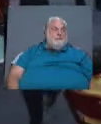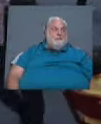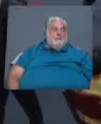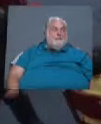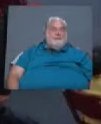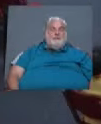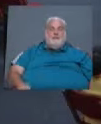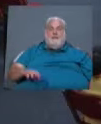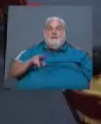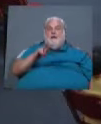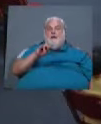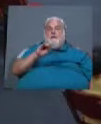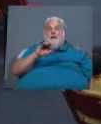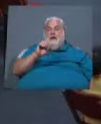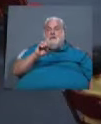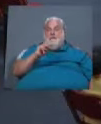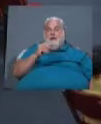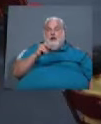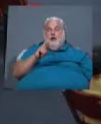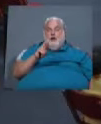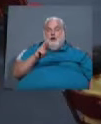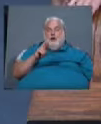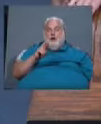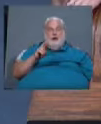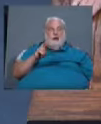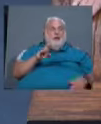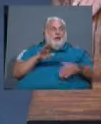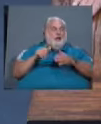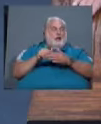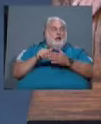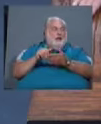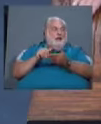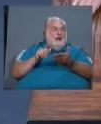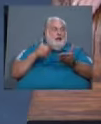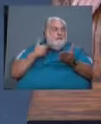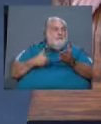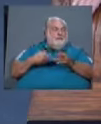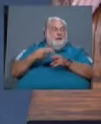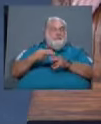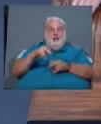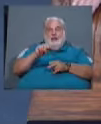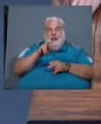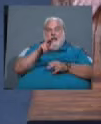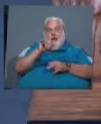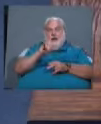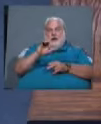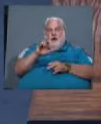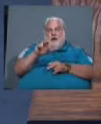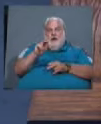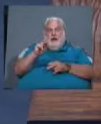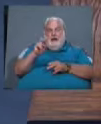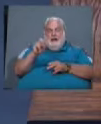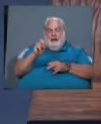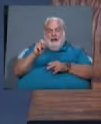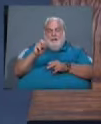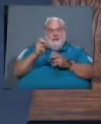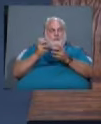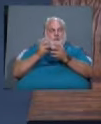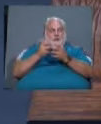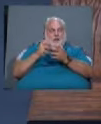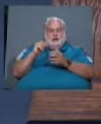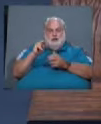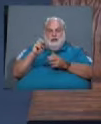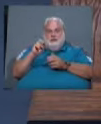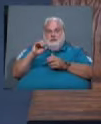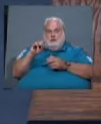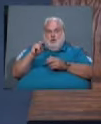Madam Vice Mayor and Alderman, my name is Larry Crane. I am the, my partner Jace Jones